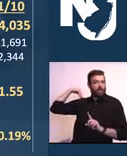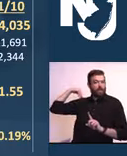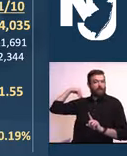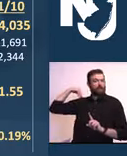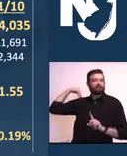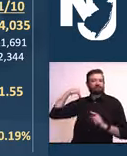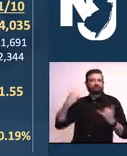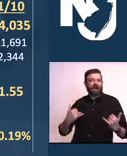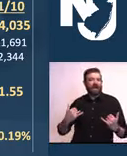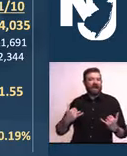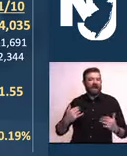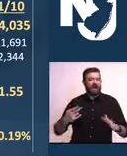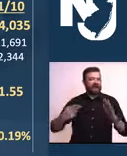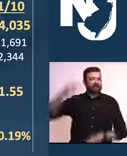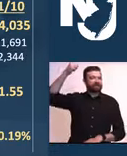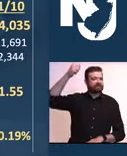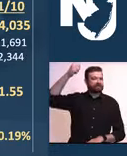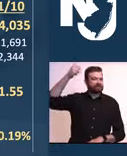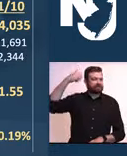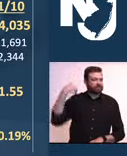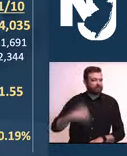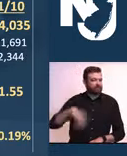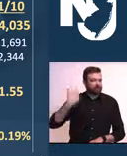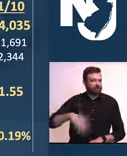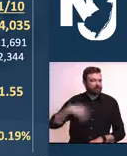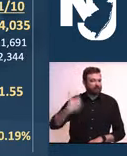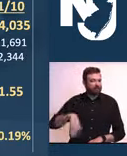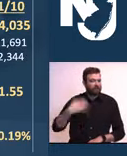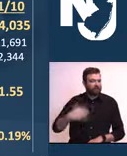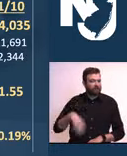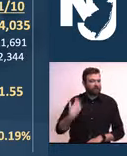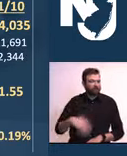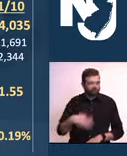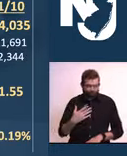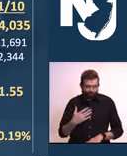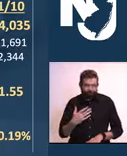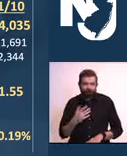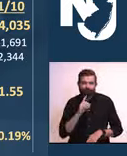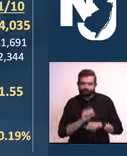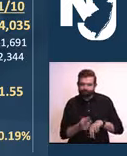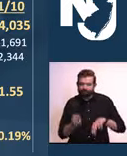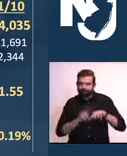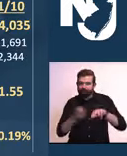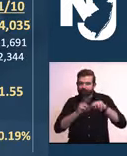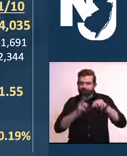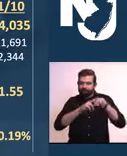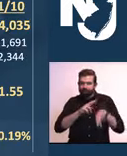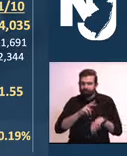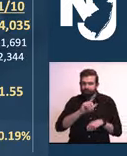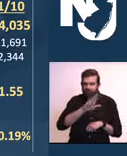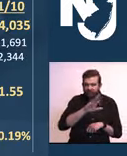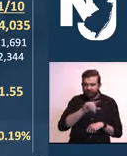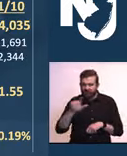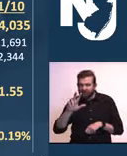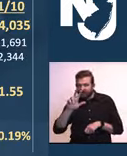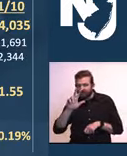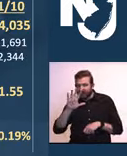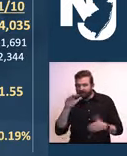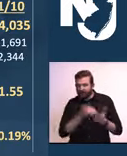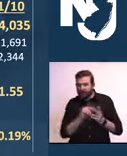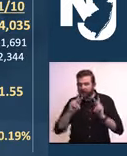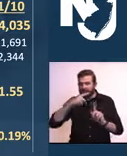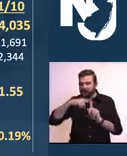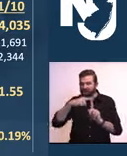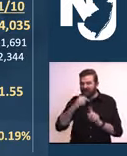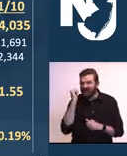totals, and you can see that we're clipping along anywhere from basically 25 to 35,000 on average a day. And